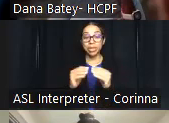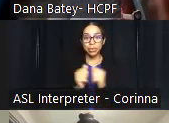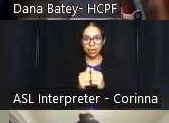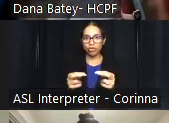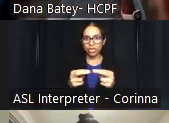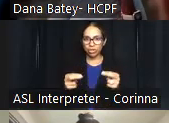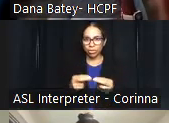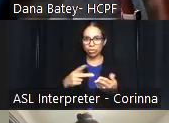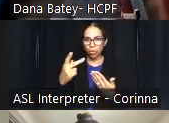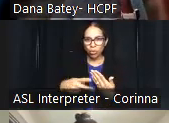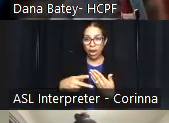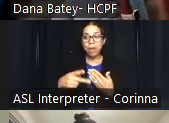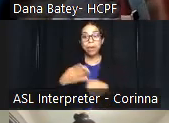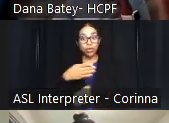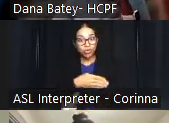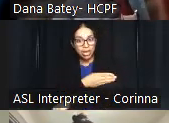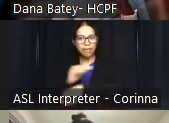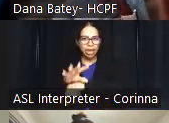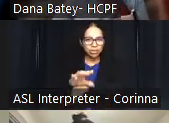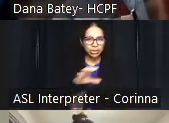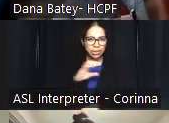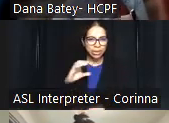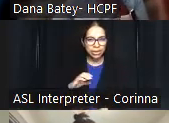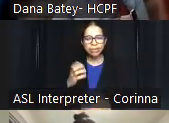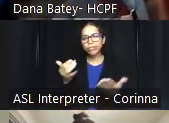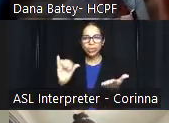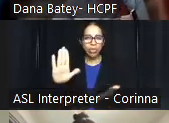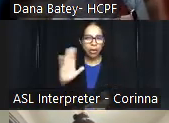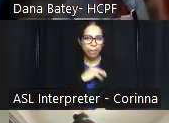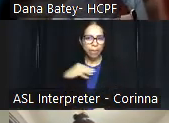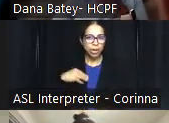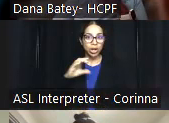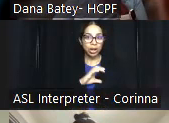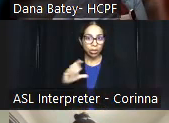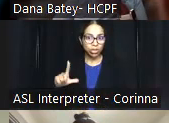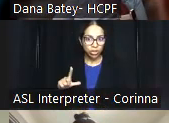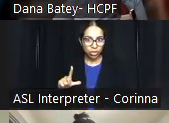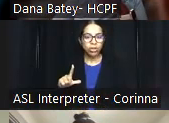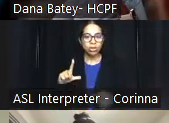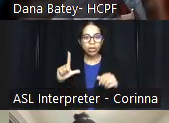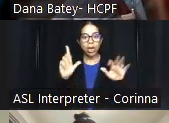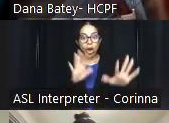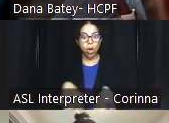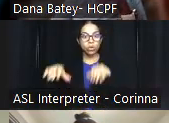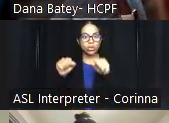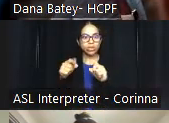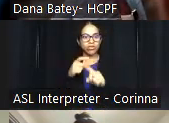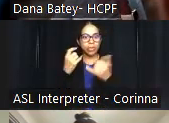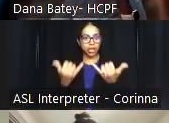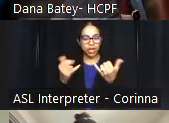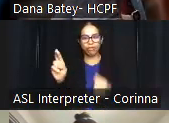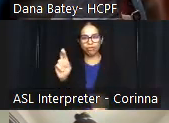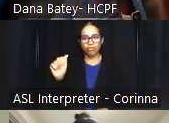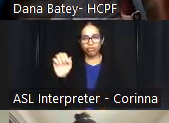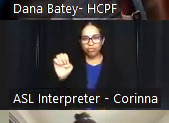advisory committees and their member councils that are hosted by all of the current RAIs. And then we regularly join other HCPF